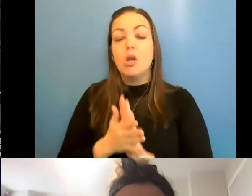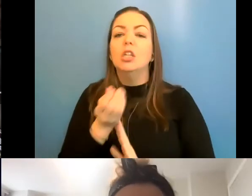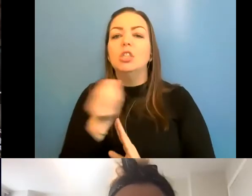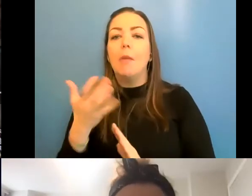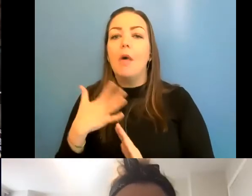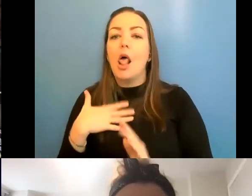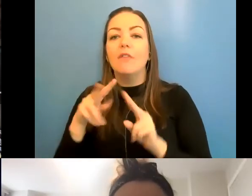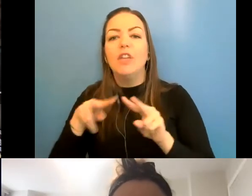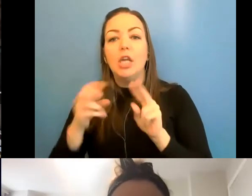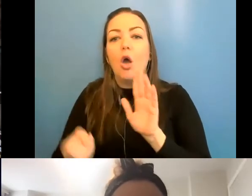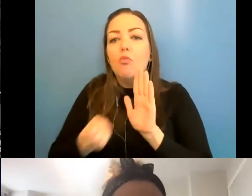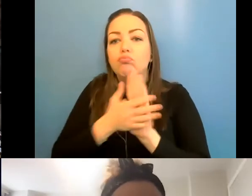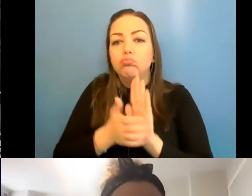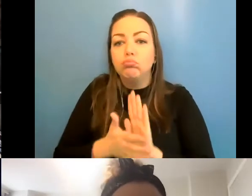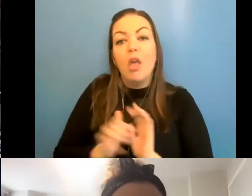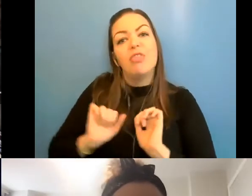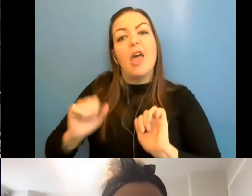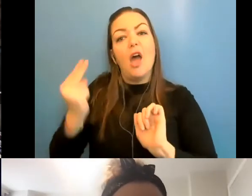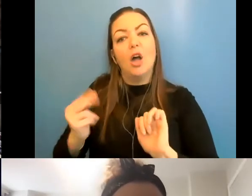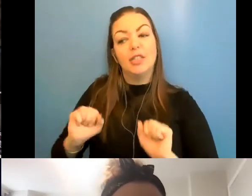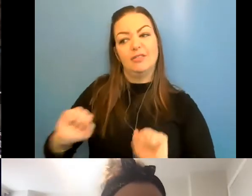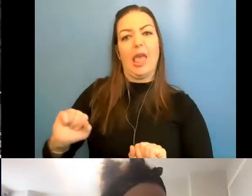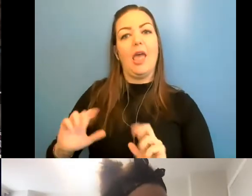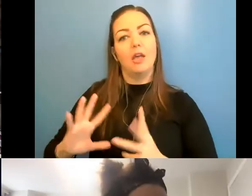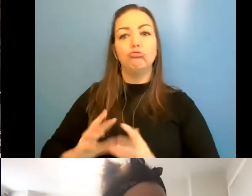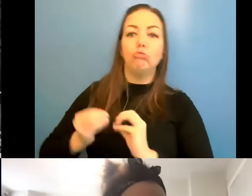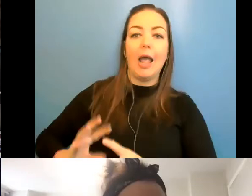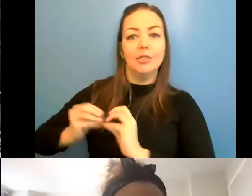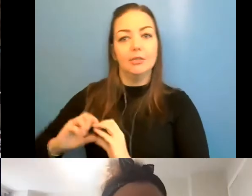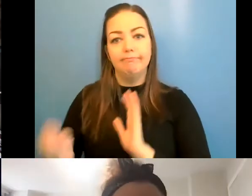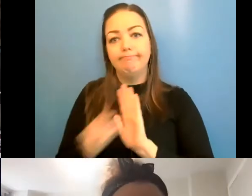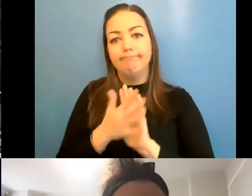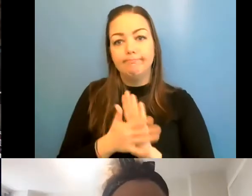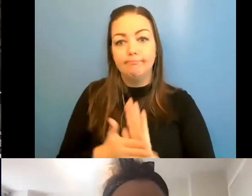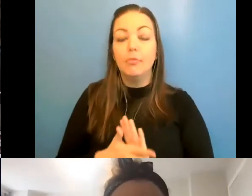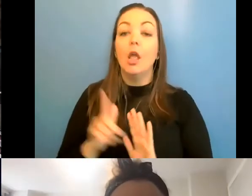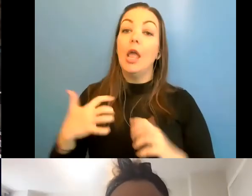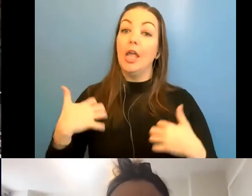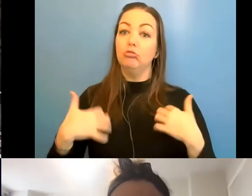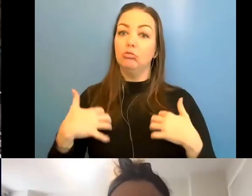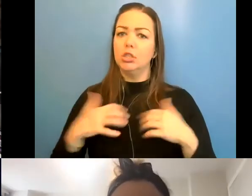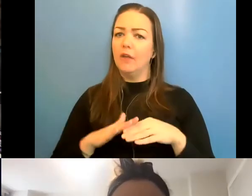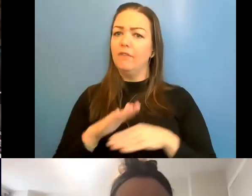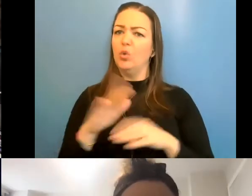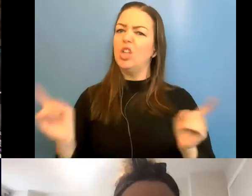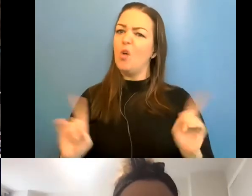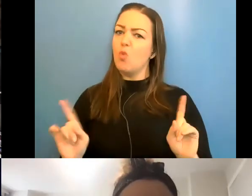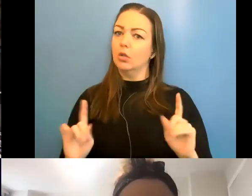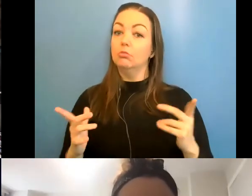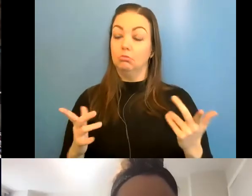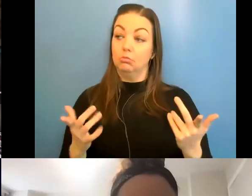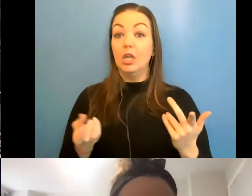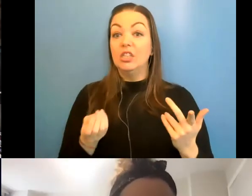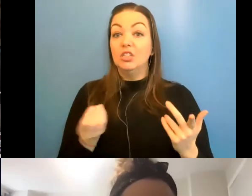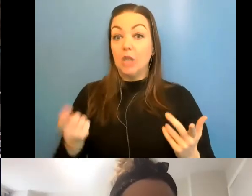I think that's something that will be really interesting to see where Unlimited goes in the future, because despite some artists